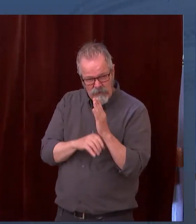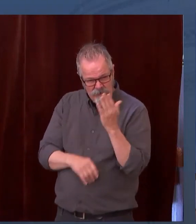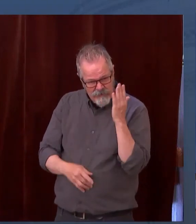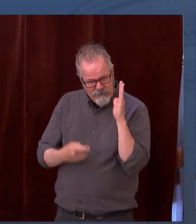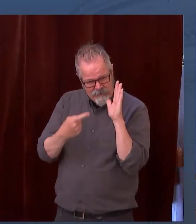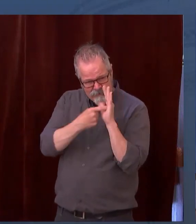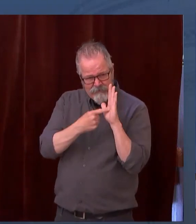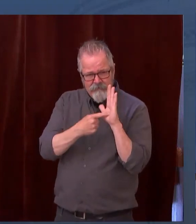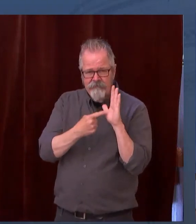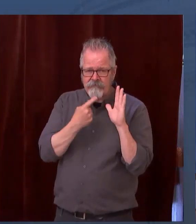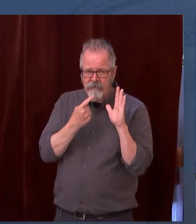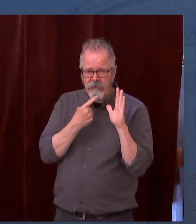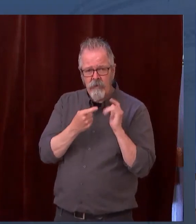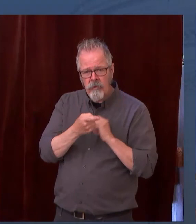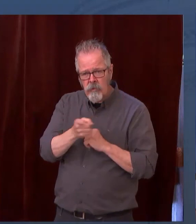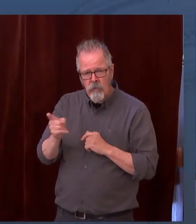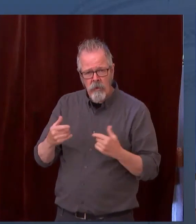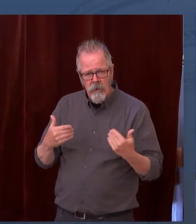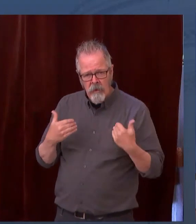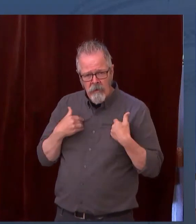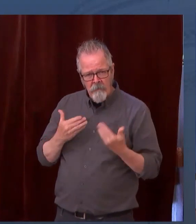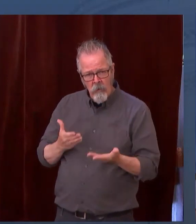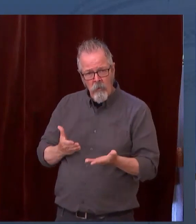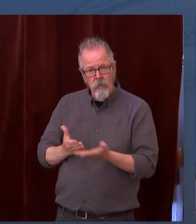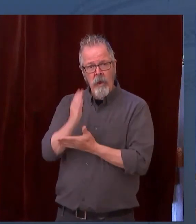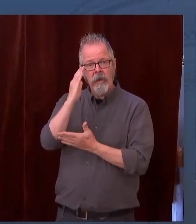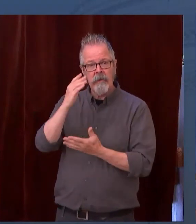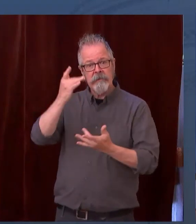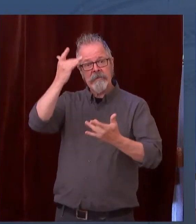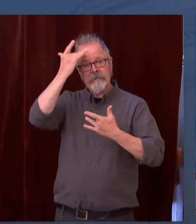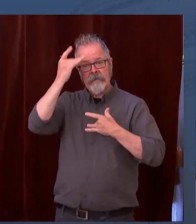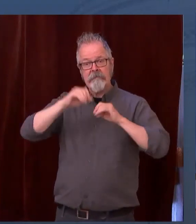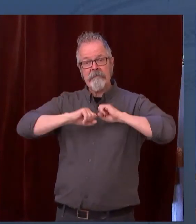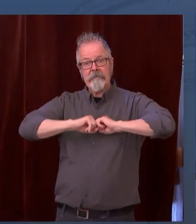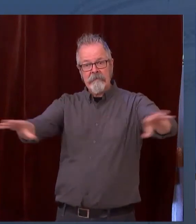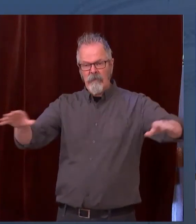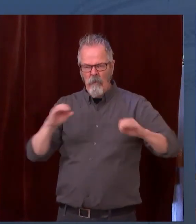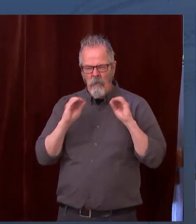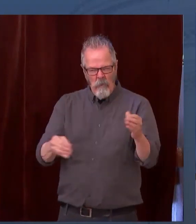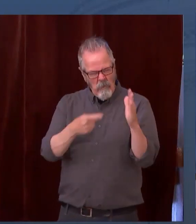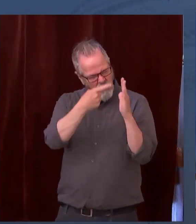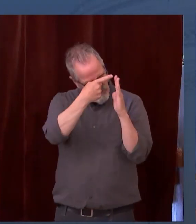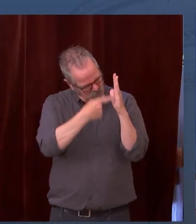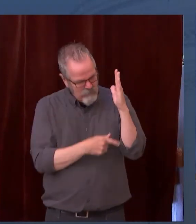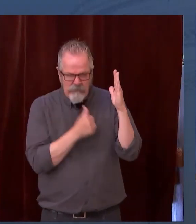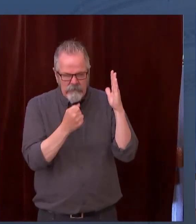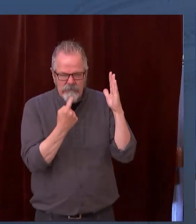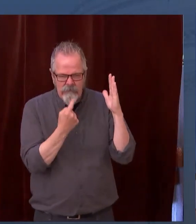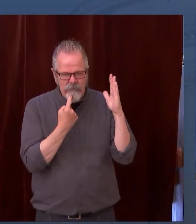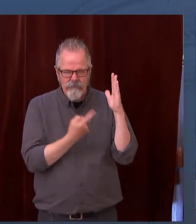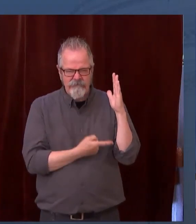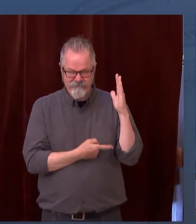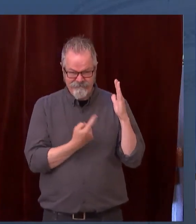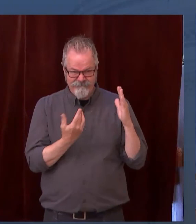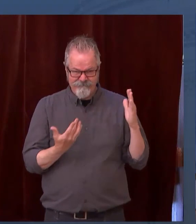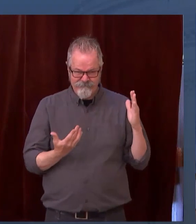people around them, including on July 4th, anywhere they go. And we hope that'll be the case.